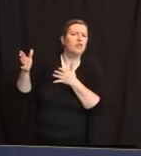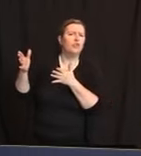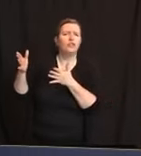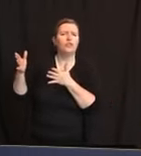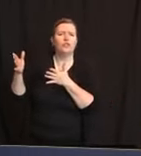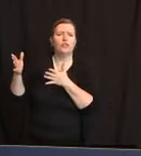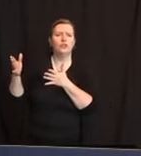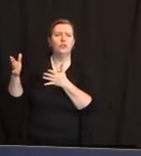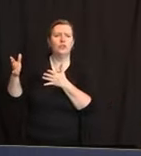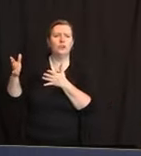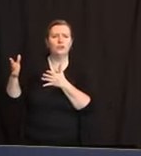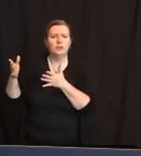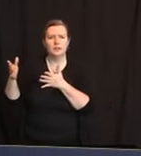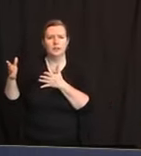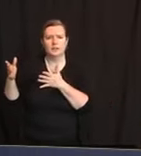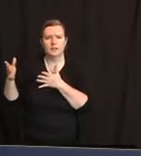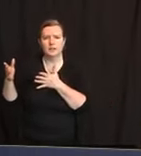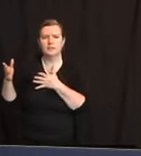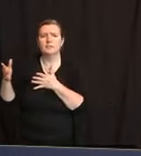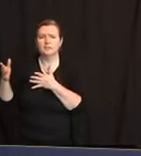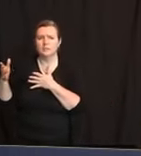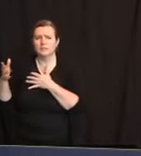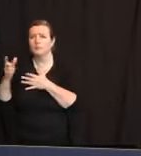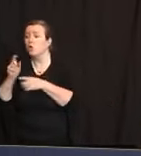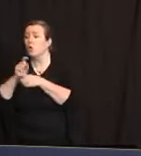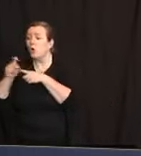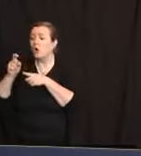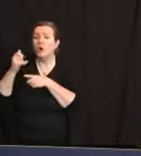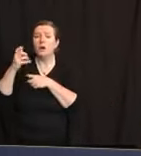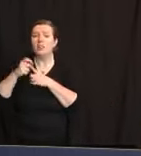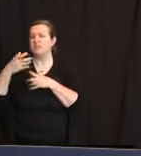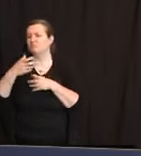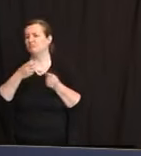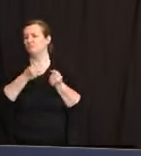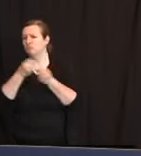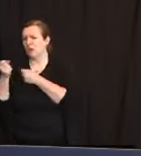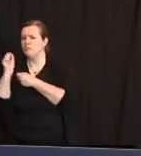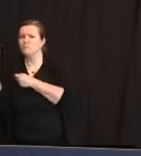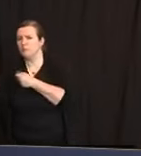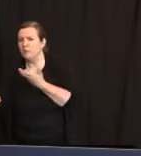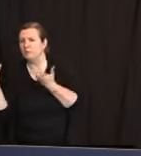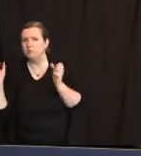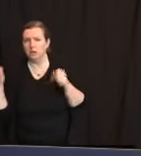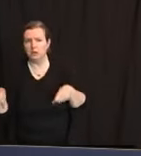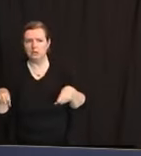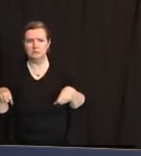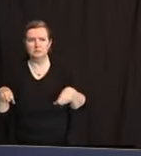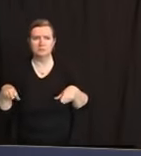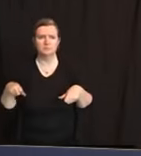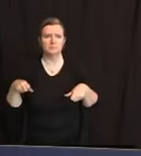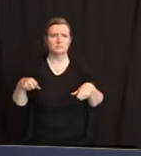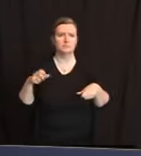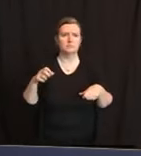work. It's not perfect, but it will work. Would sidewalk sale type setups be legal under